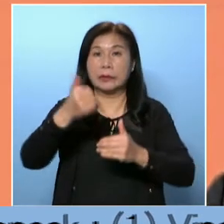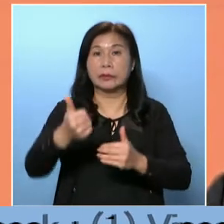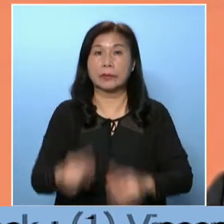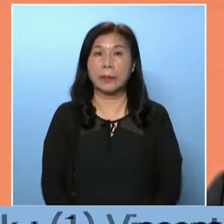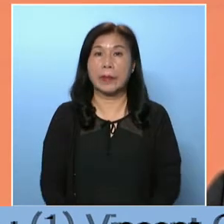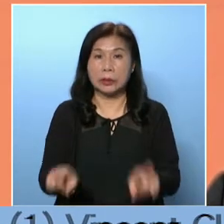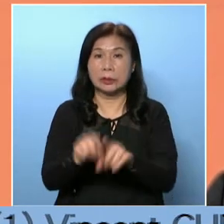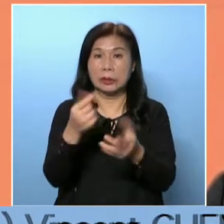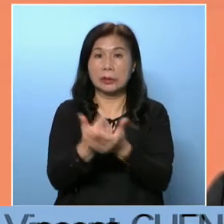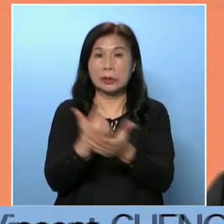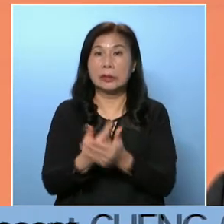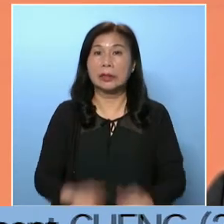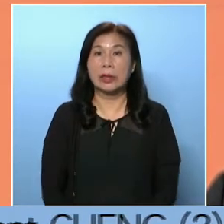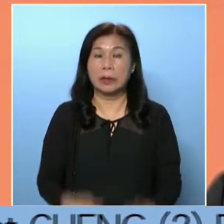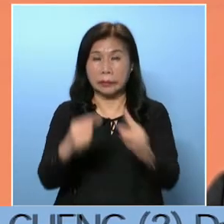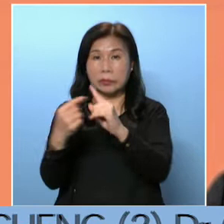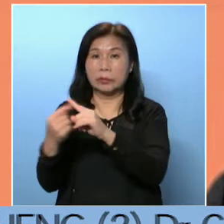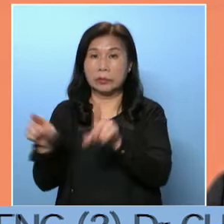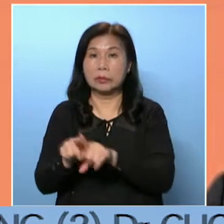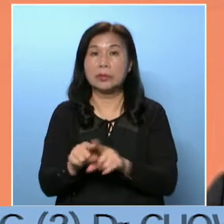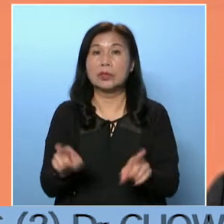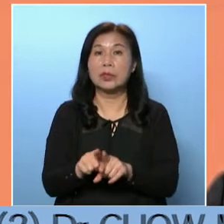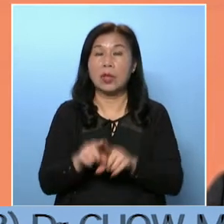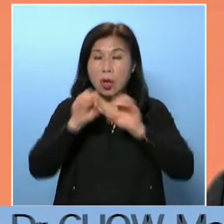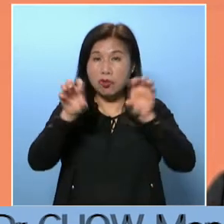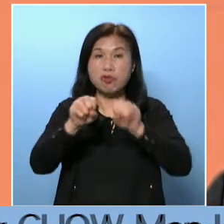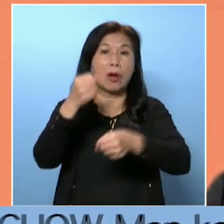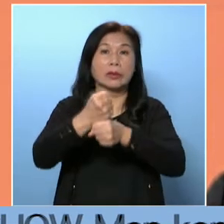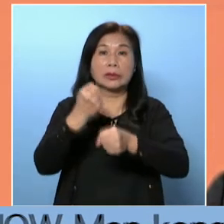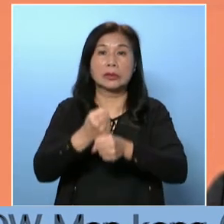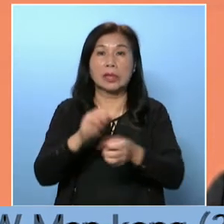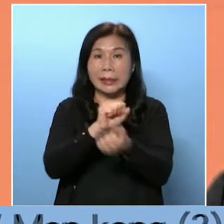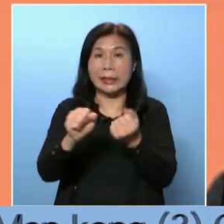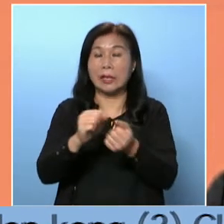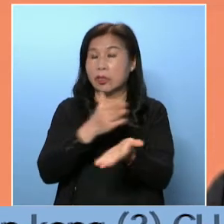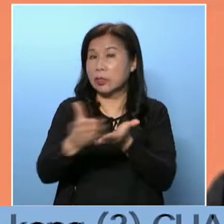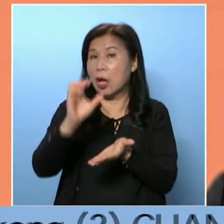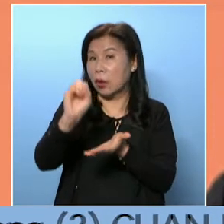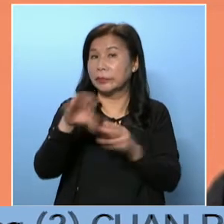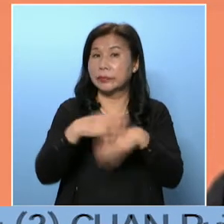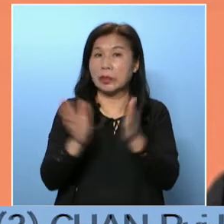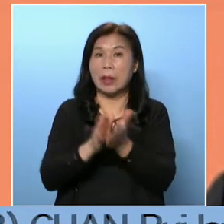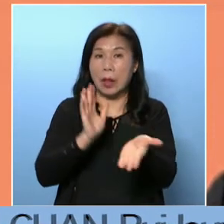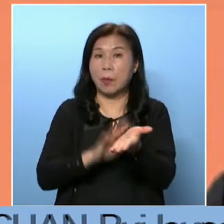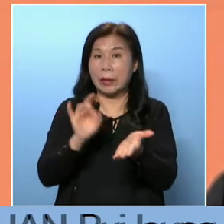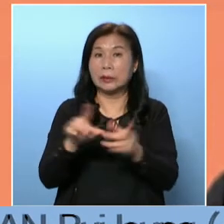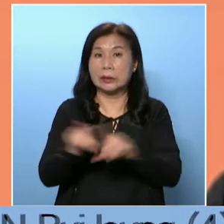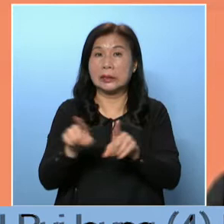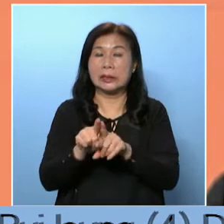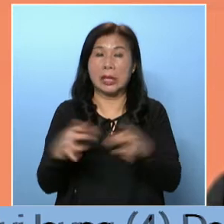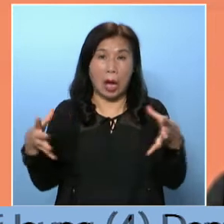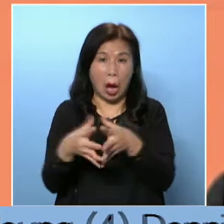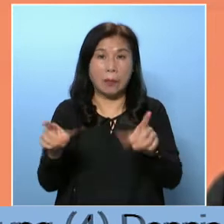infection policy to safeguard people's lives and health. We must publicize to the